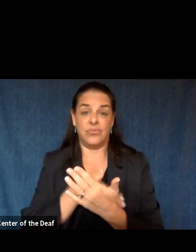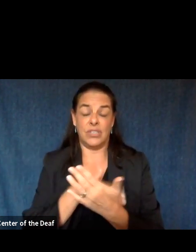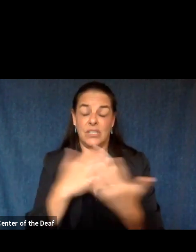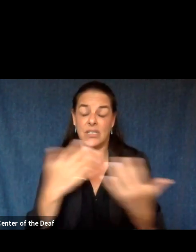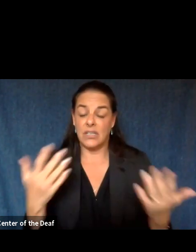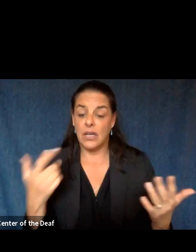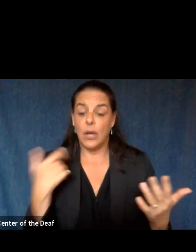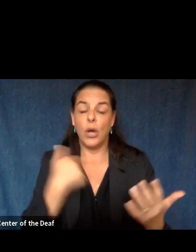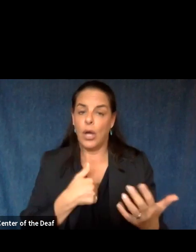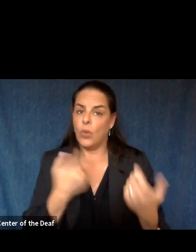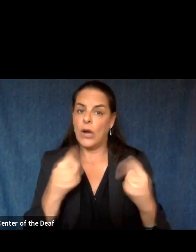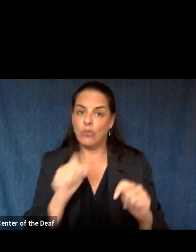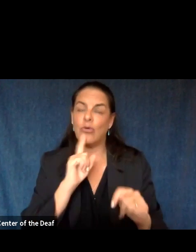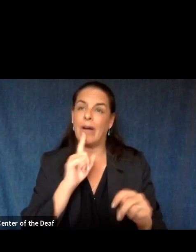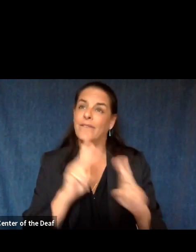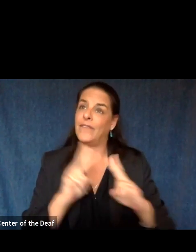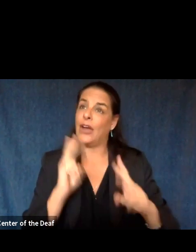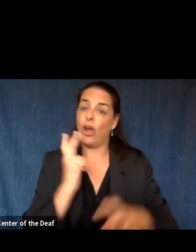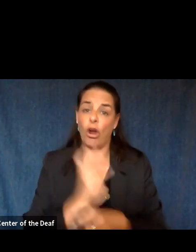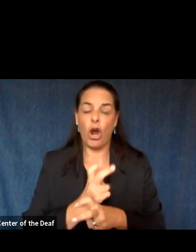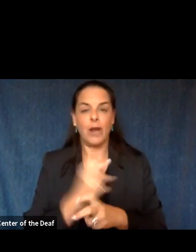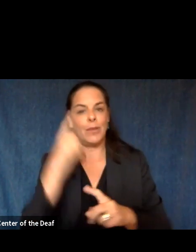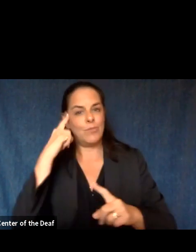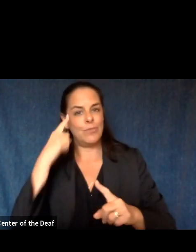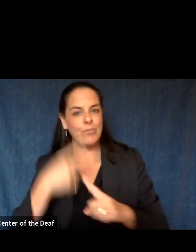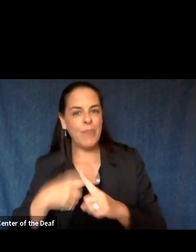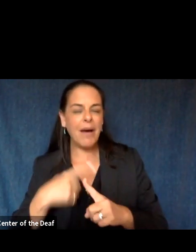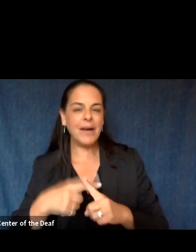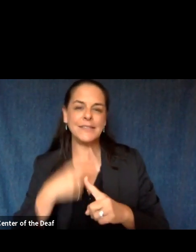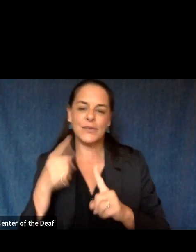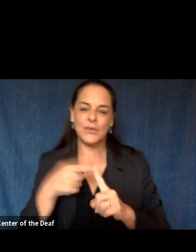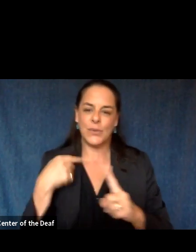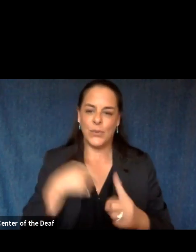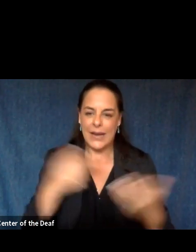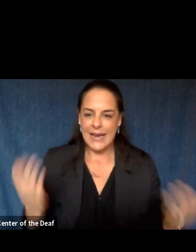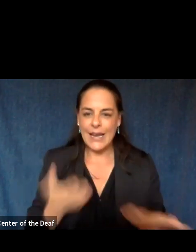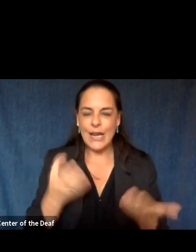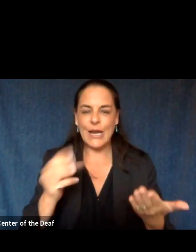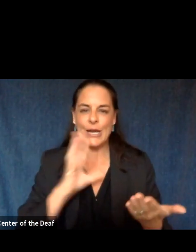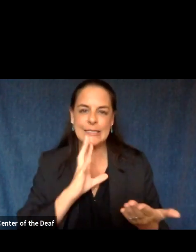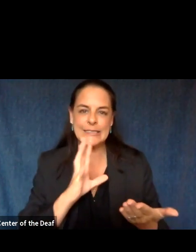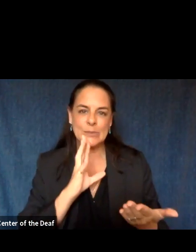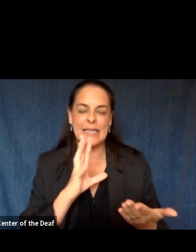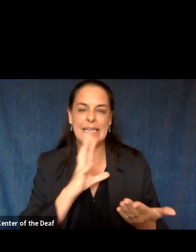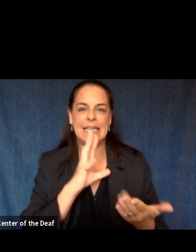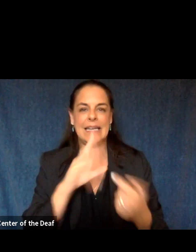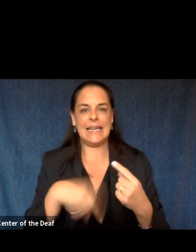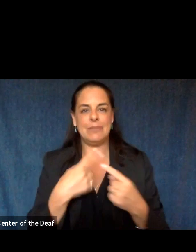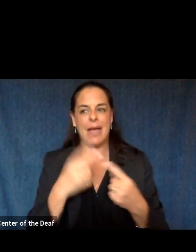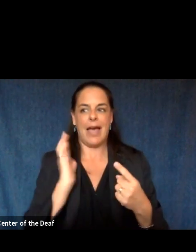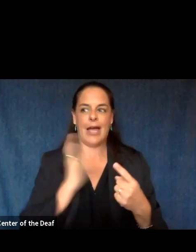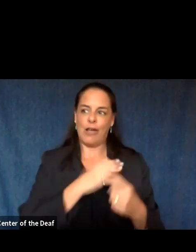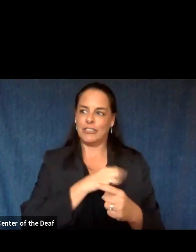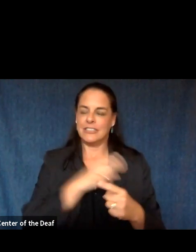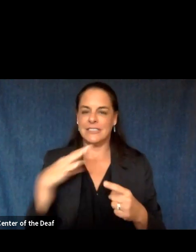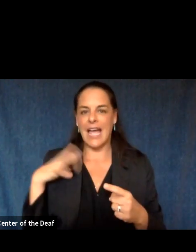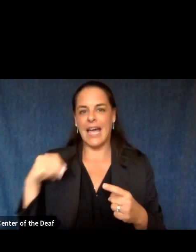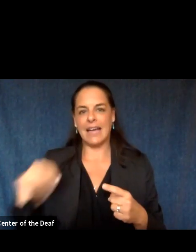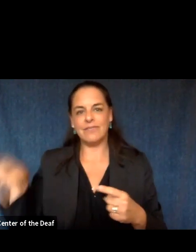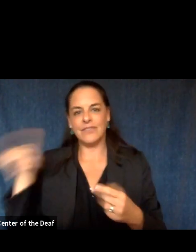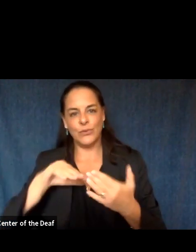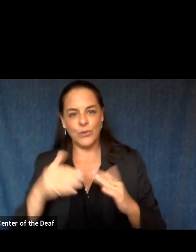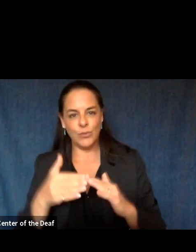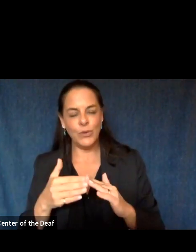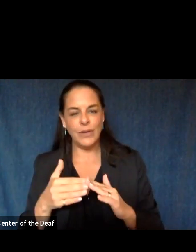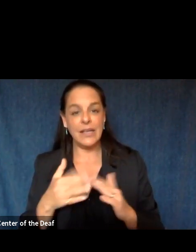we've tried really hard to be positive when we're here and speaking and about our staff and the community in general.